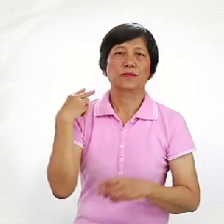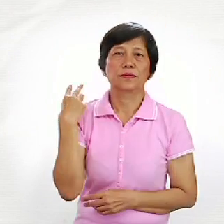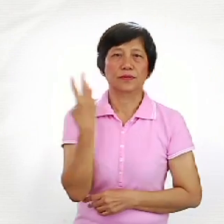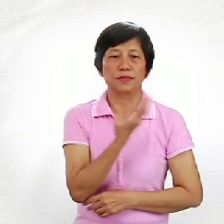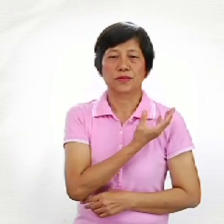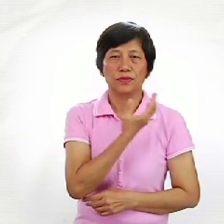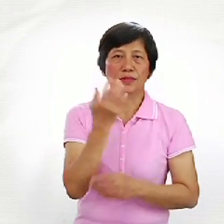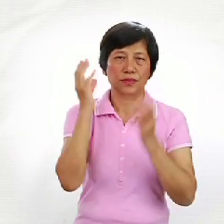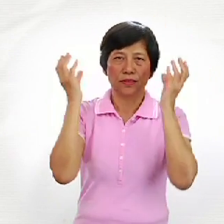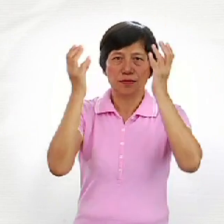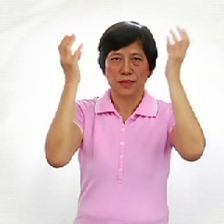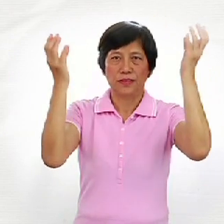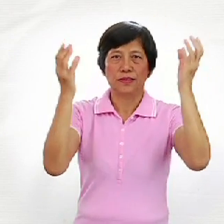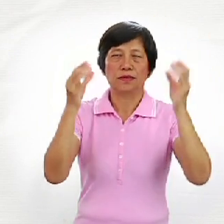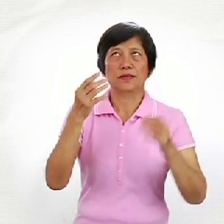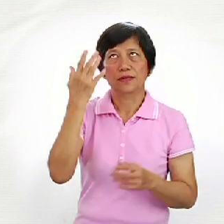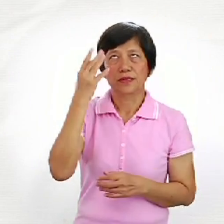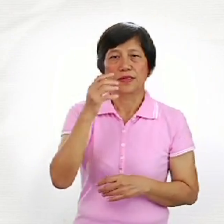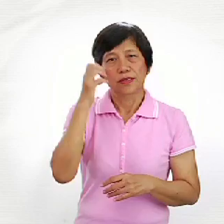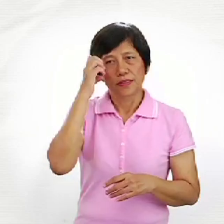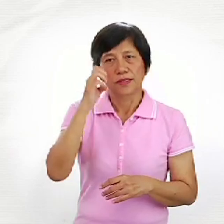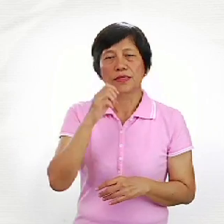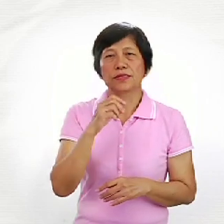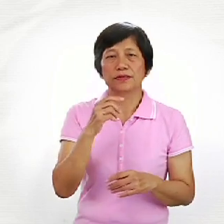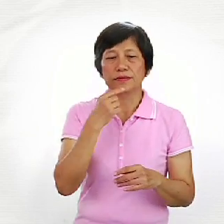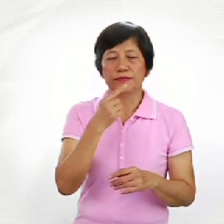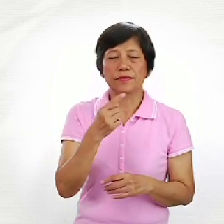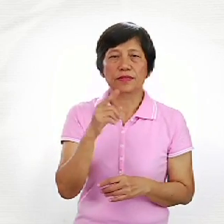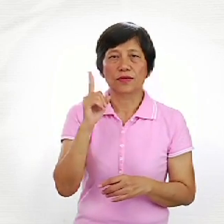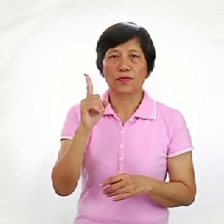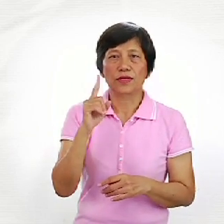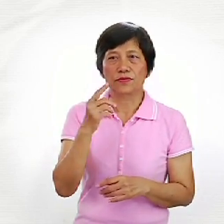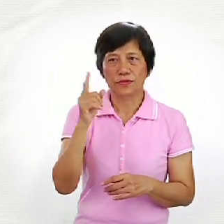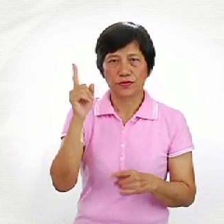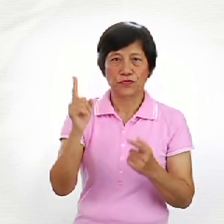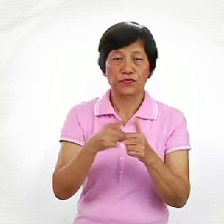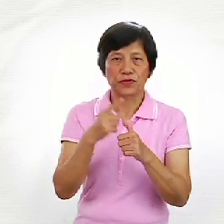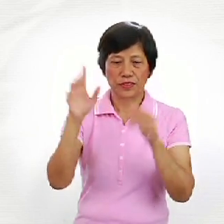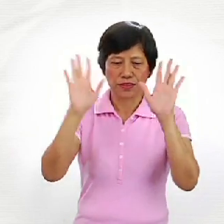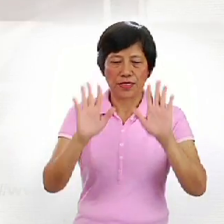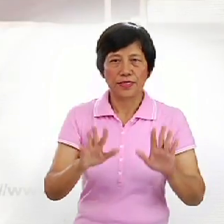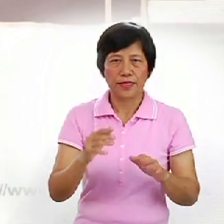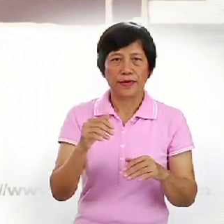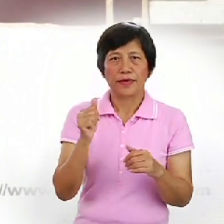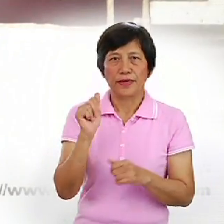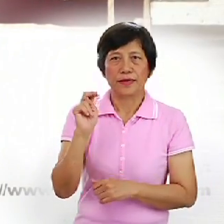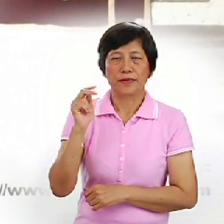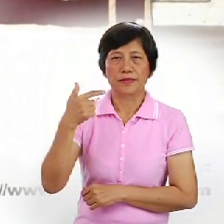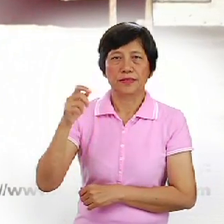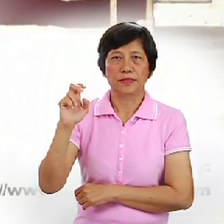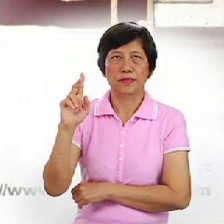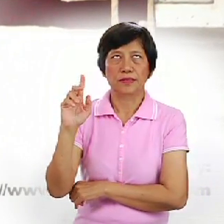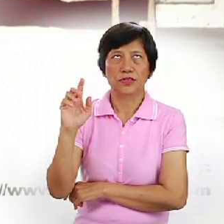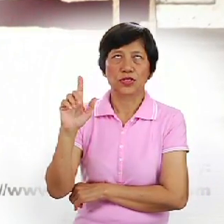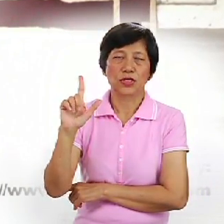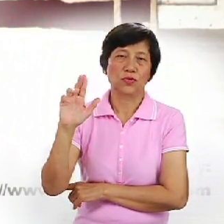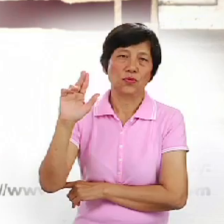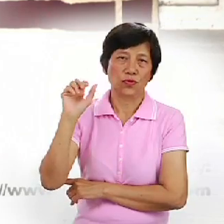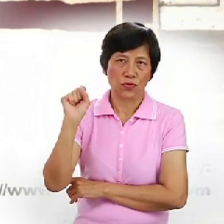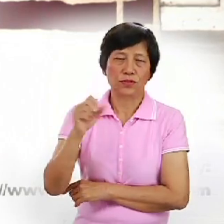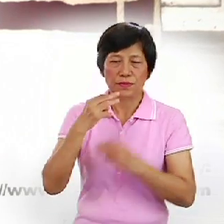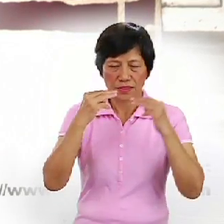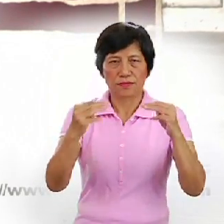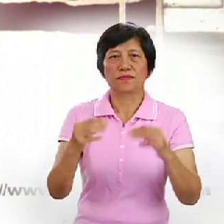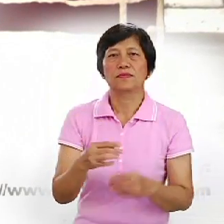said in one of his first Sunday Angelus messages, he said, God